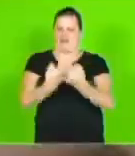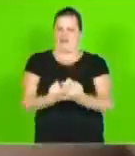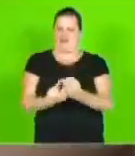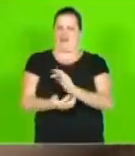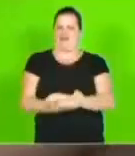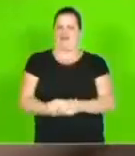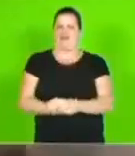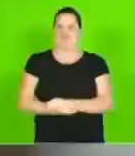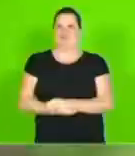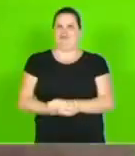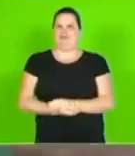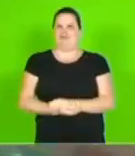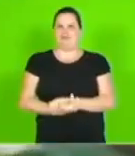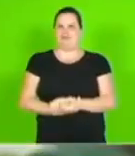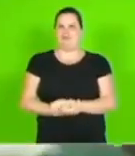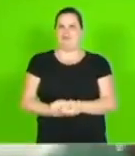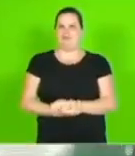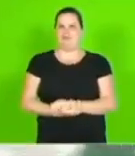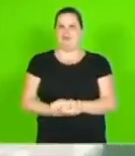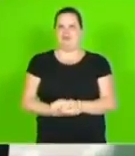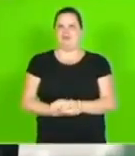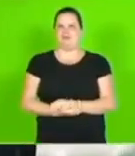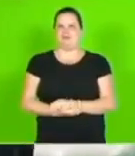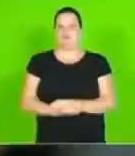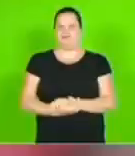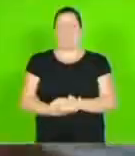come to United in Family.